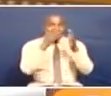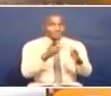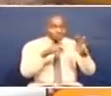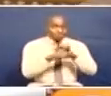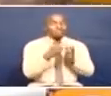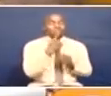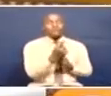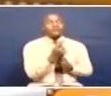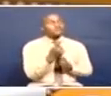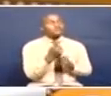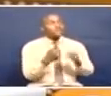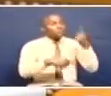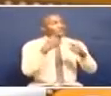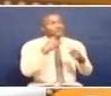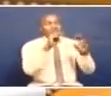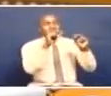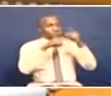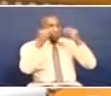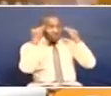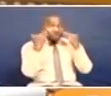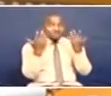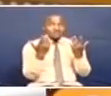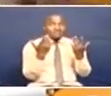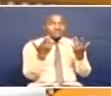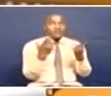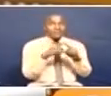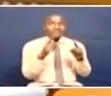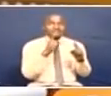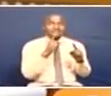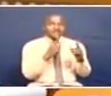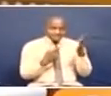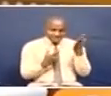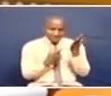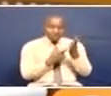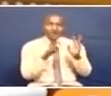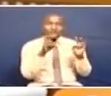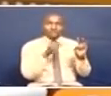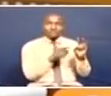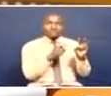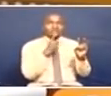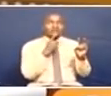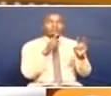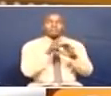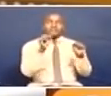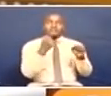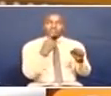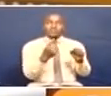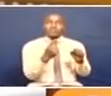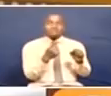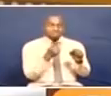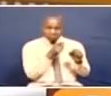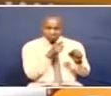Moi in 1997. Yeah. It was decided on a technical issue that President Moi then was not served